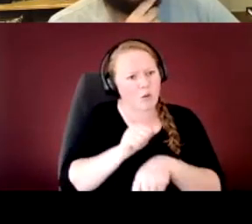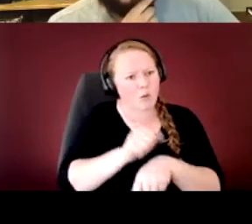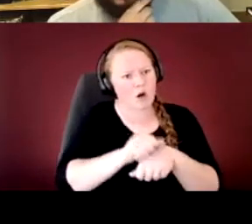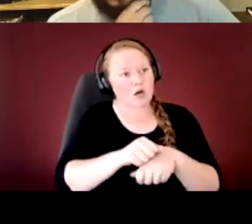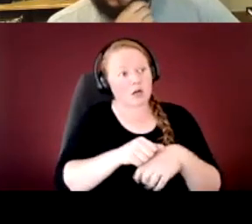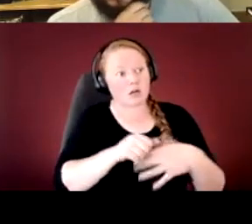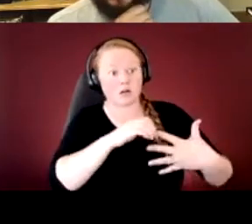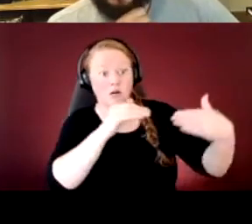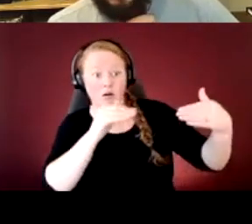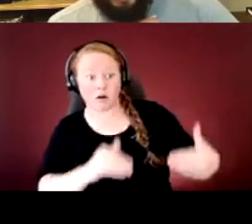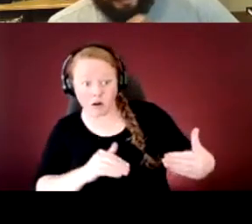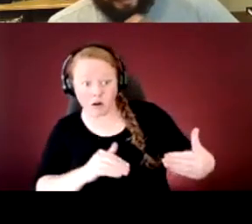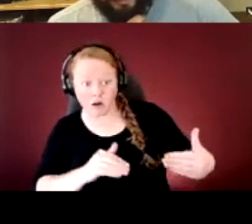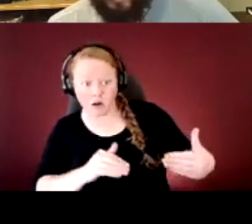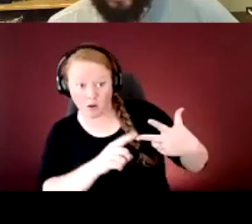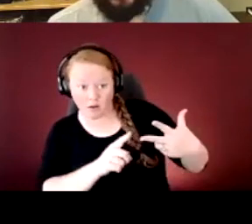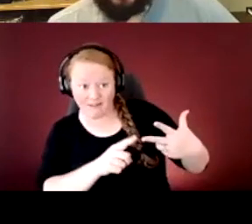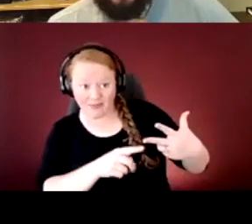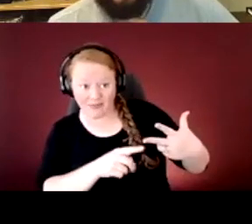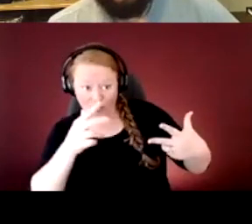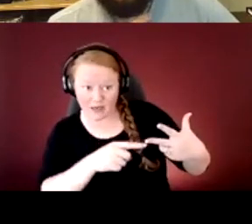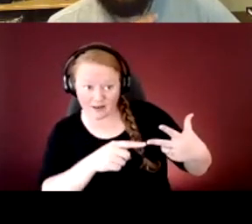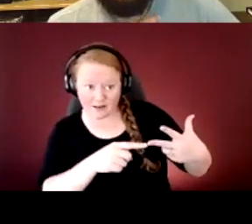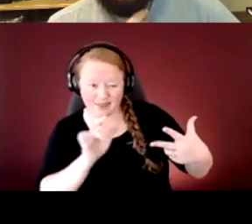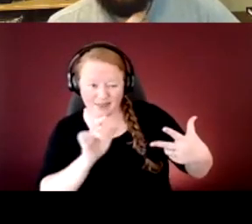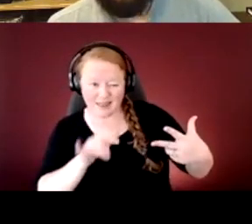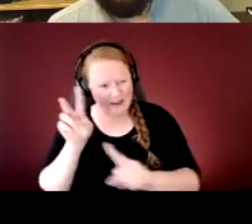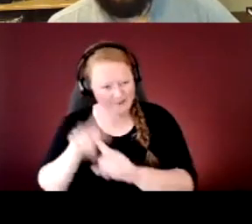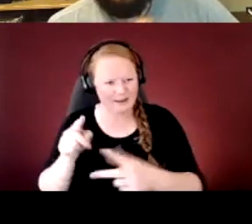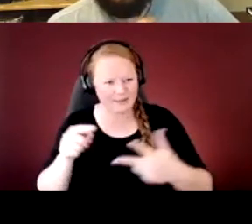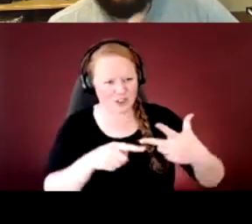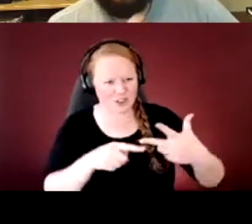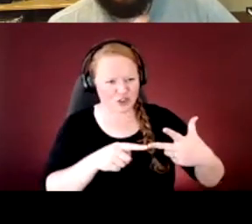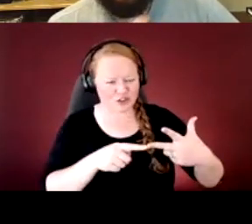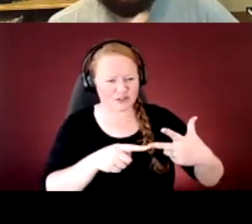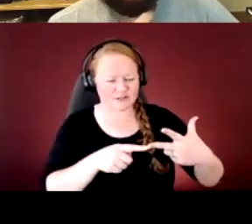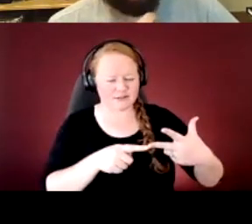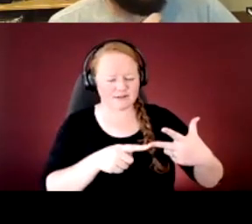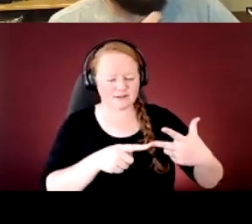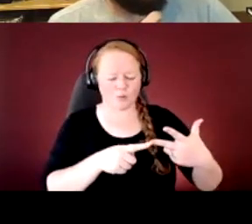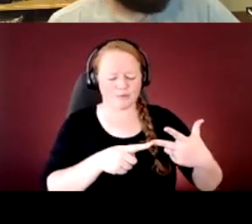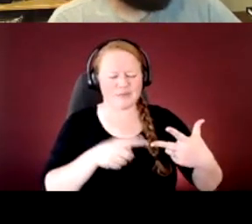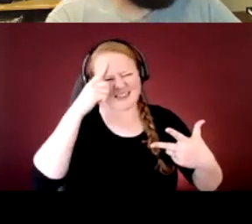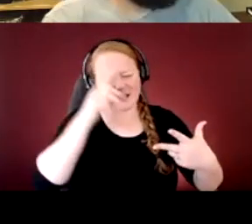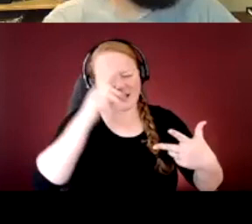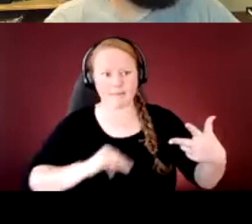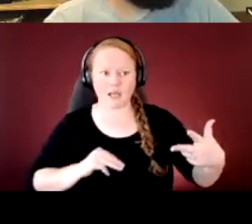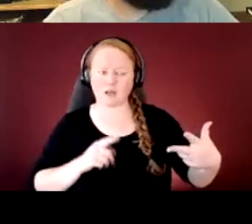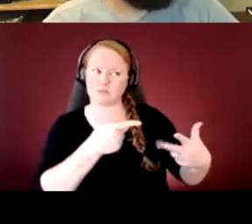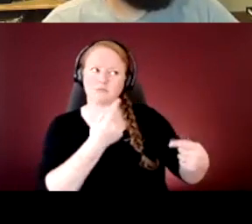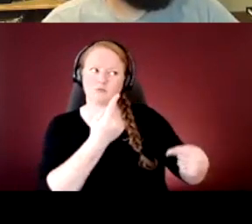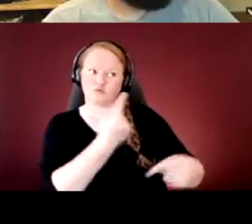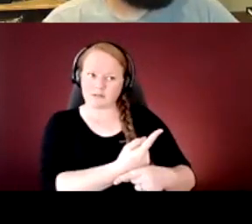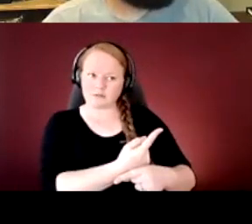is implementation, right? So, I think the mayor is absolutely correct.